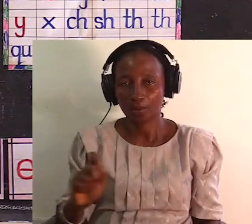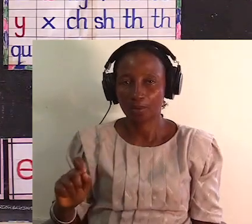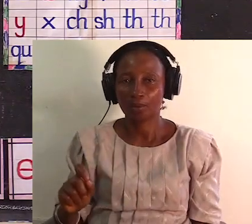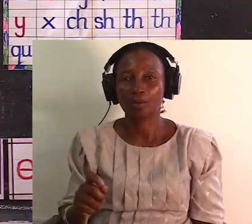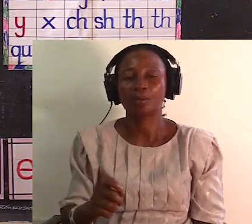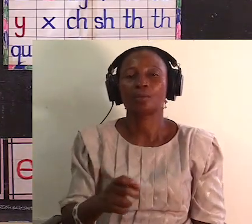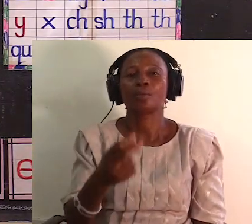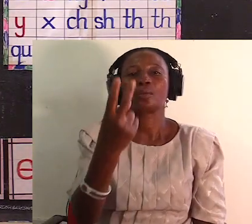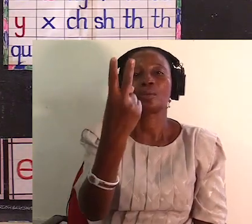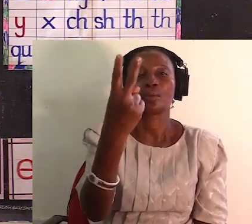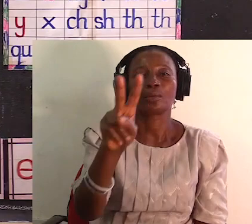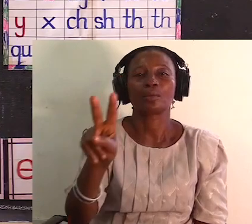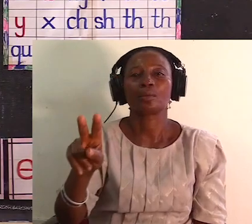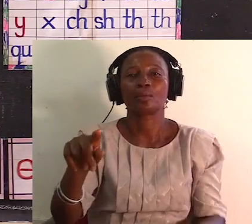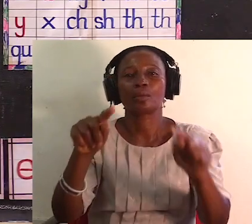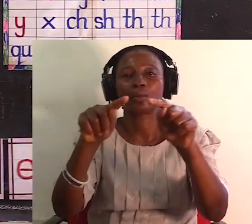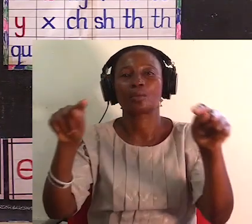In the other box,